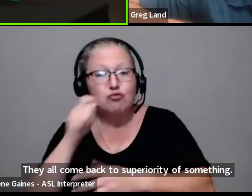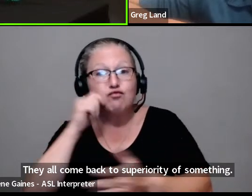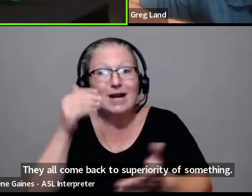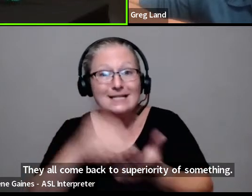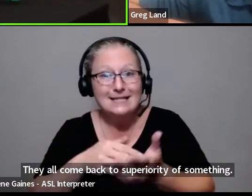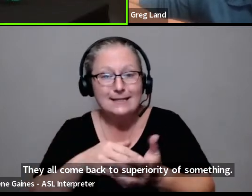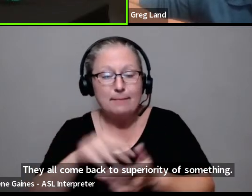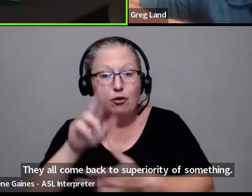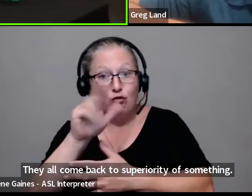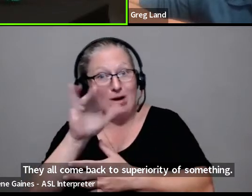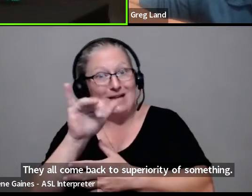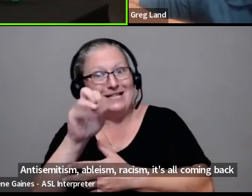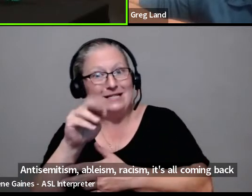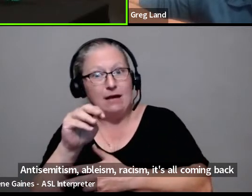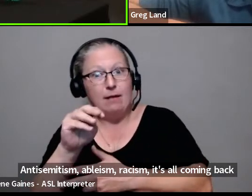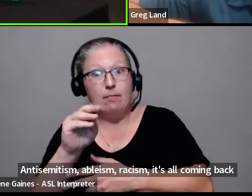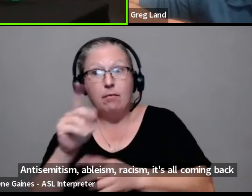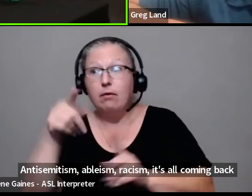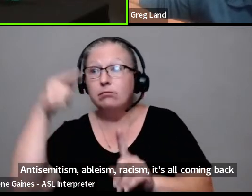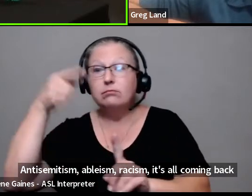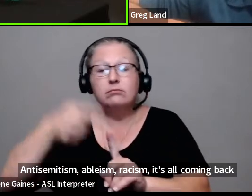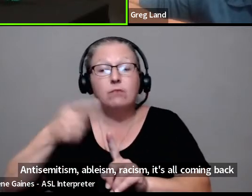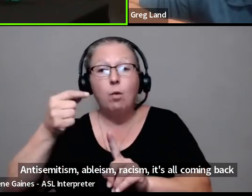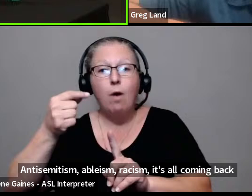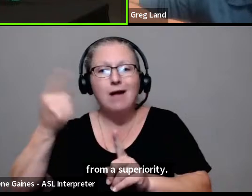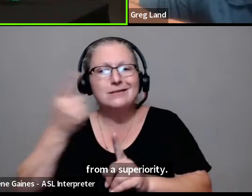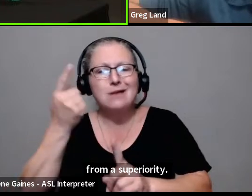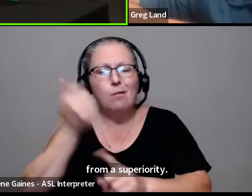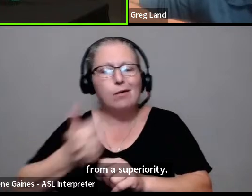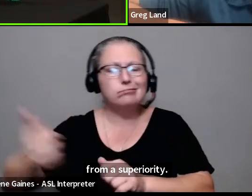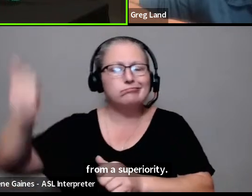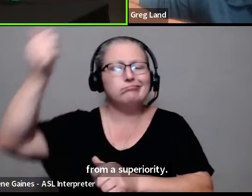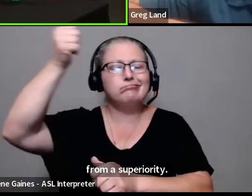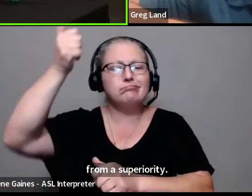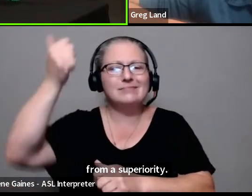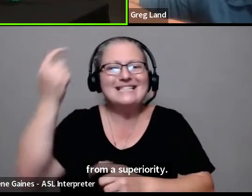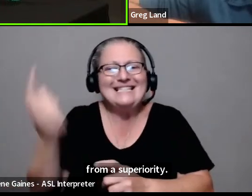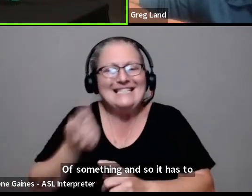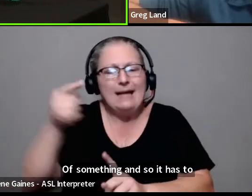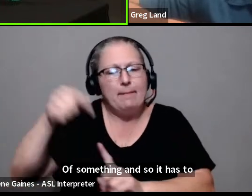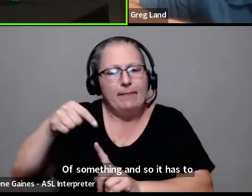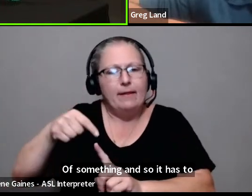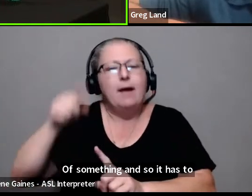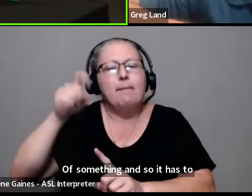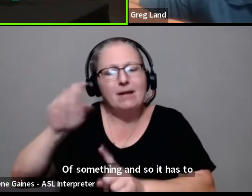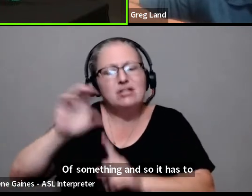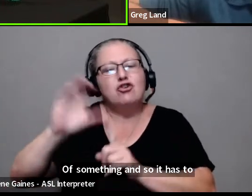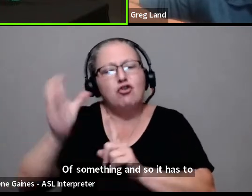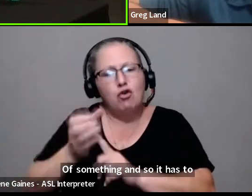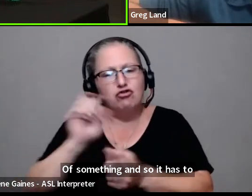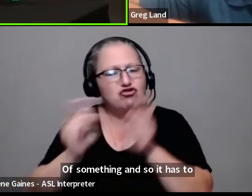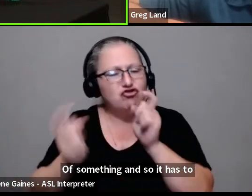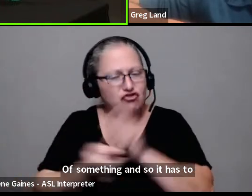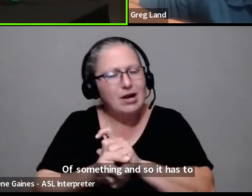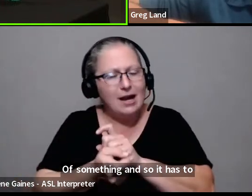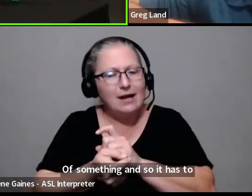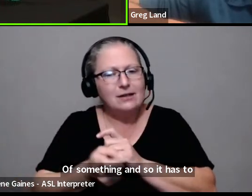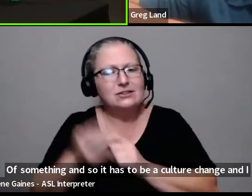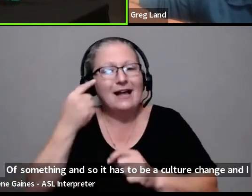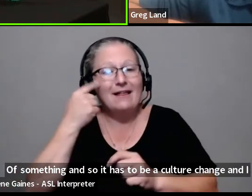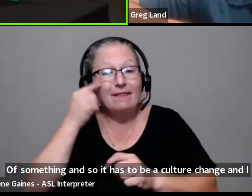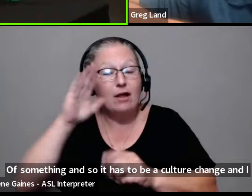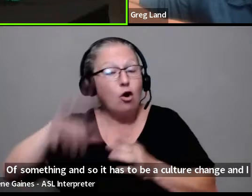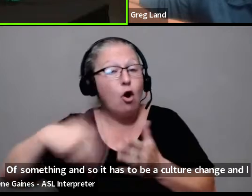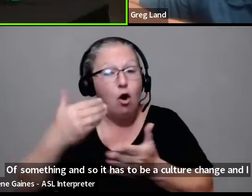from a superiority of something. And so it has to be a culture change. And I think in all